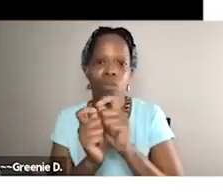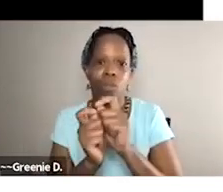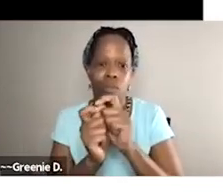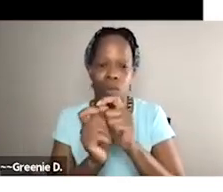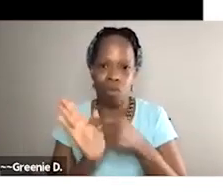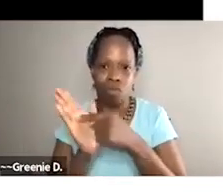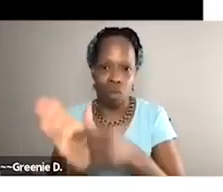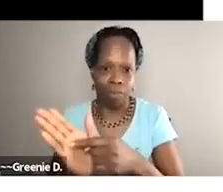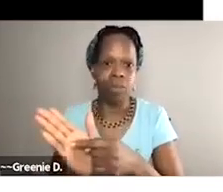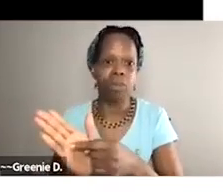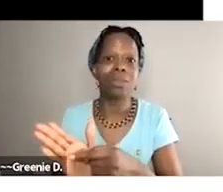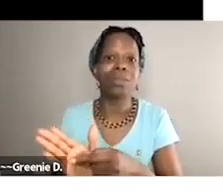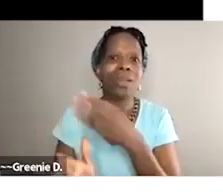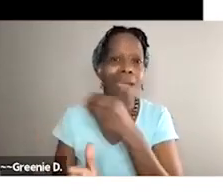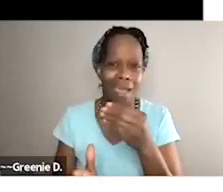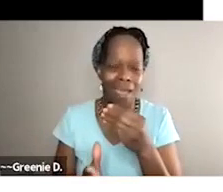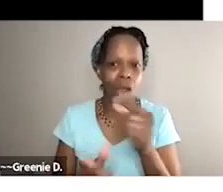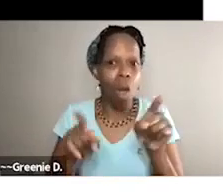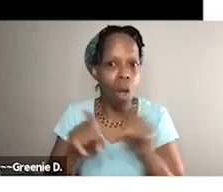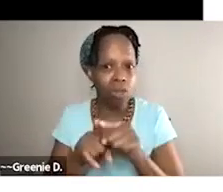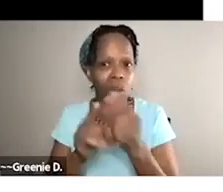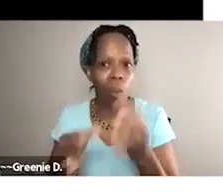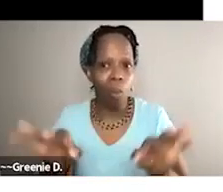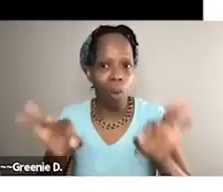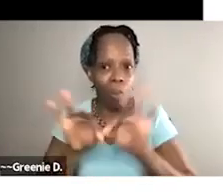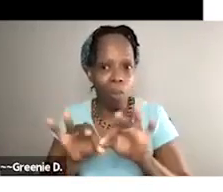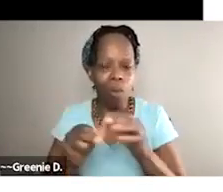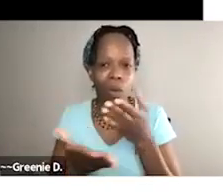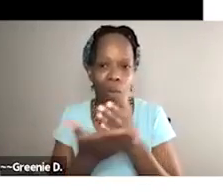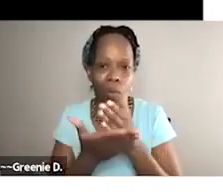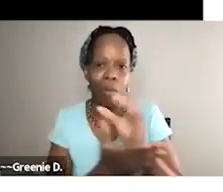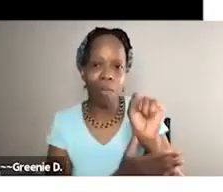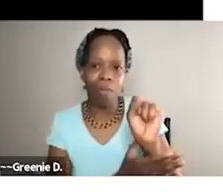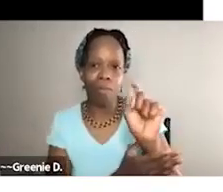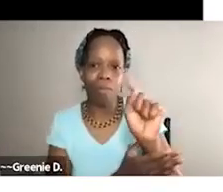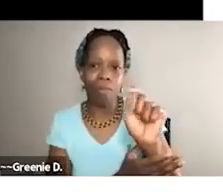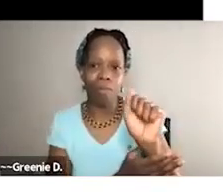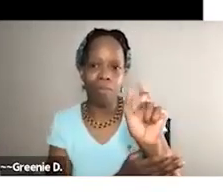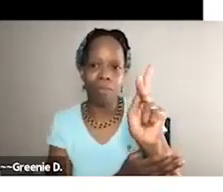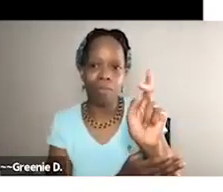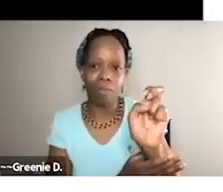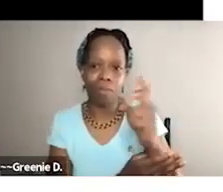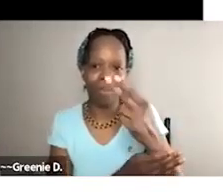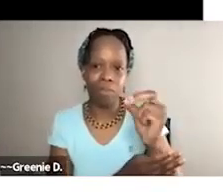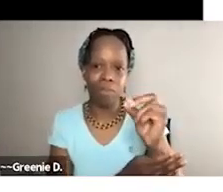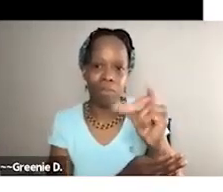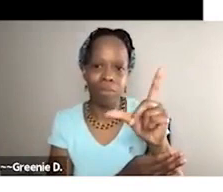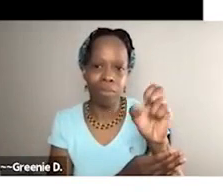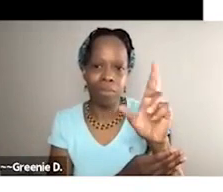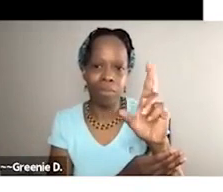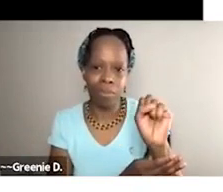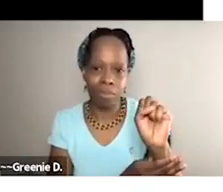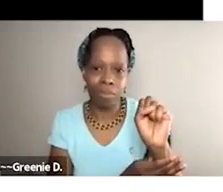appropriate stakeholder involvement. And that's where there's been a wonderful shift actually in the last 5 to 10 years, is that